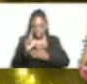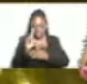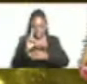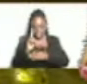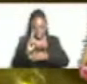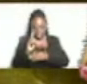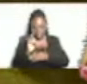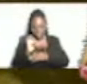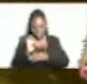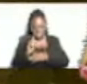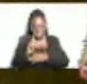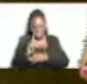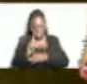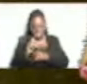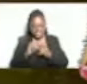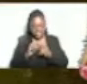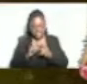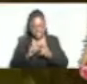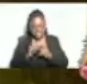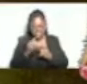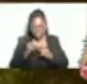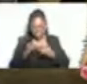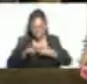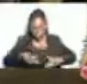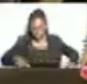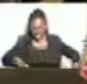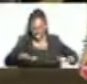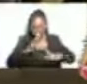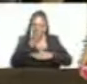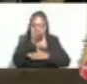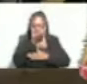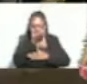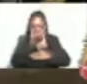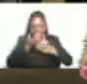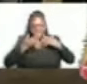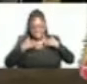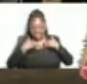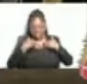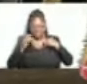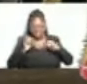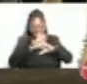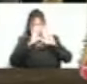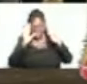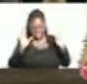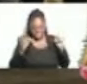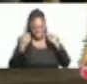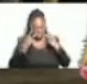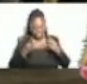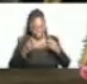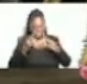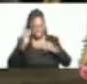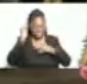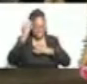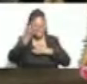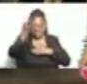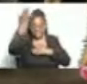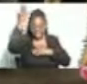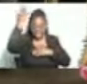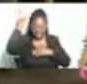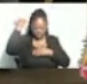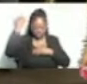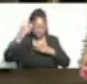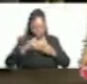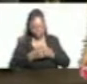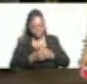And the grass is also lined with lights. But one of the special features is the rooftop on the side of us, the pavilion.